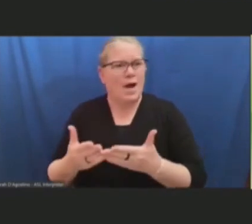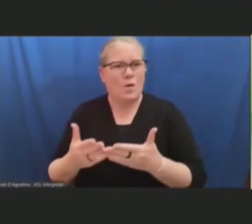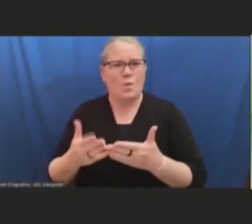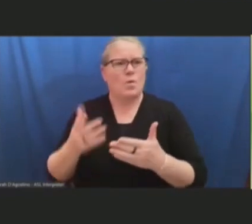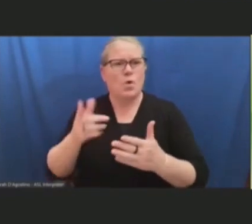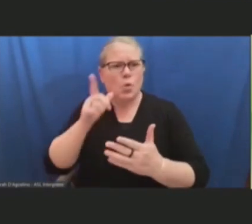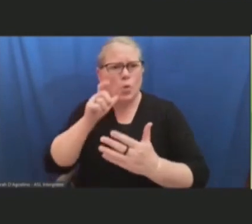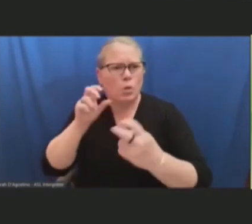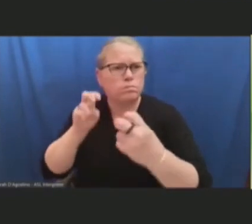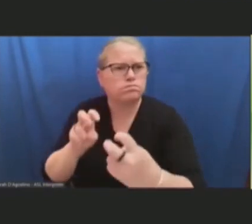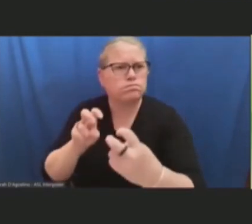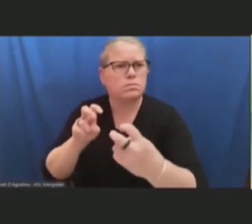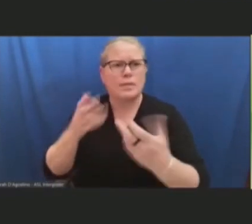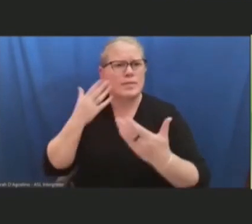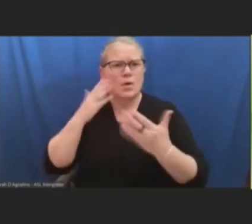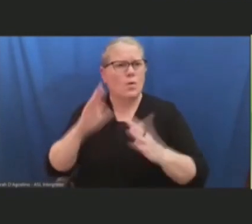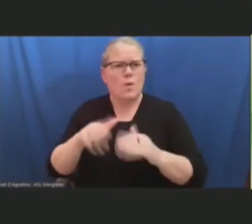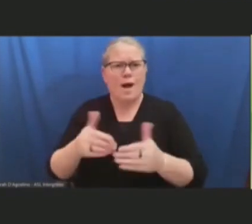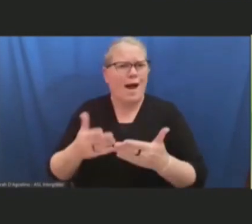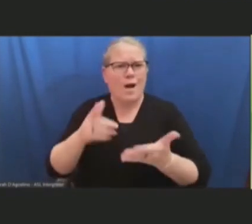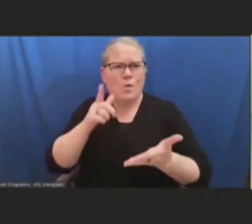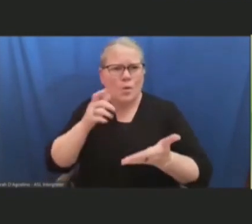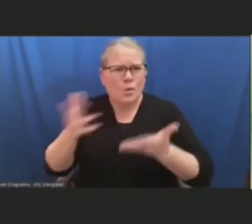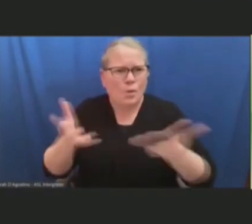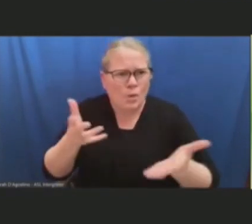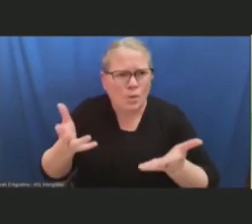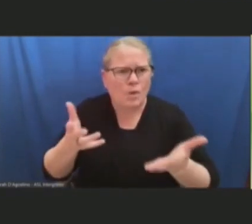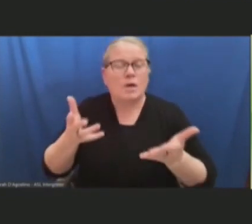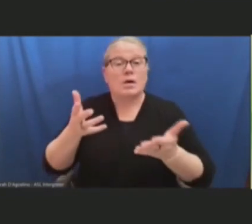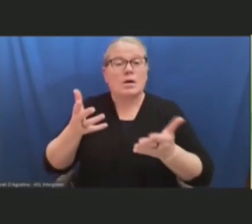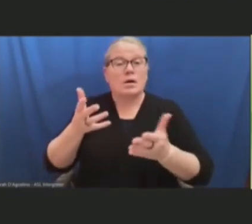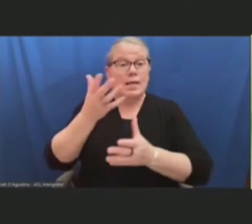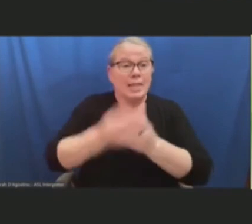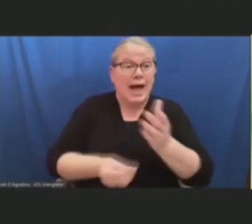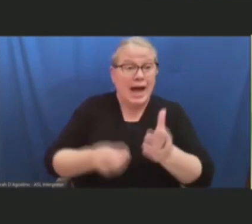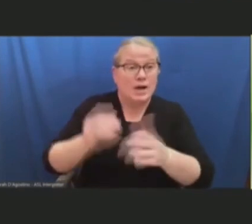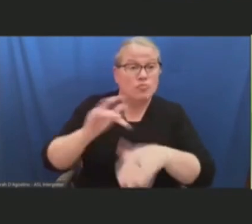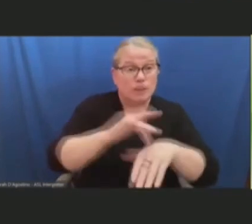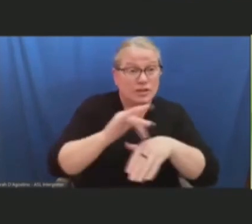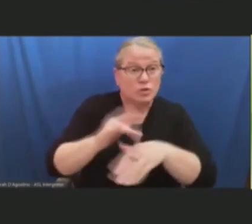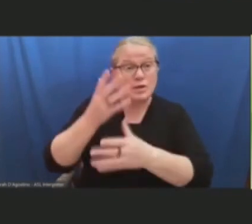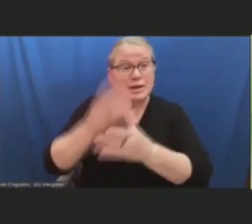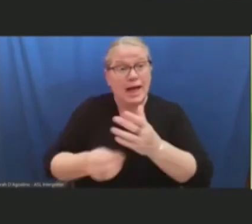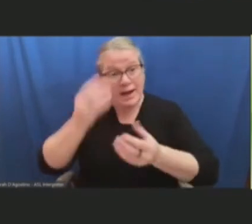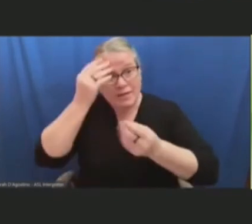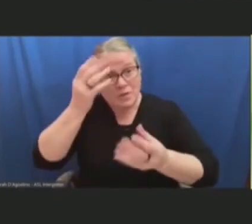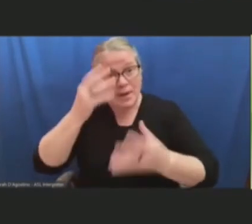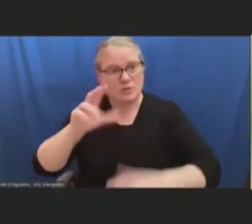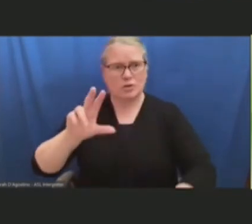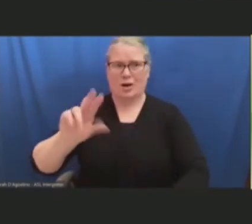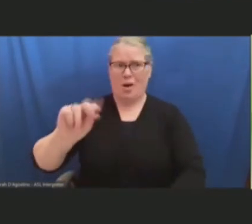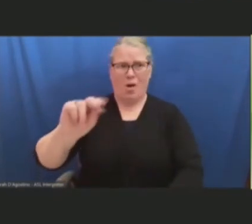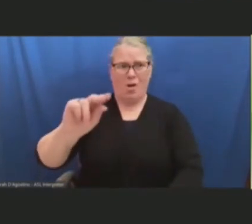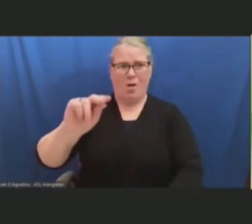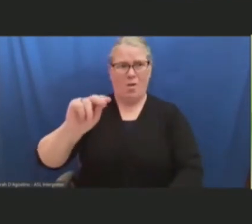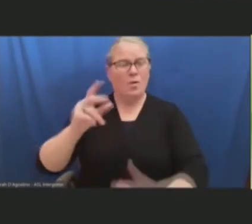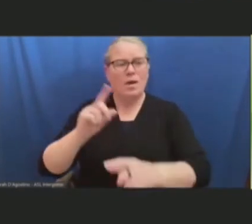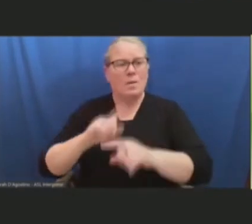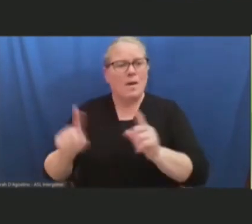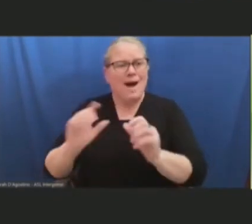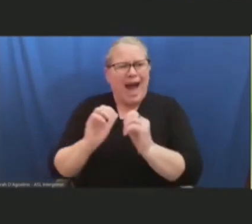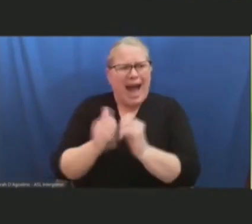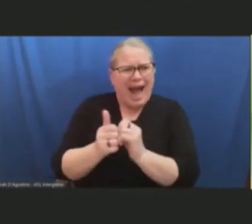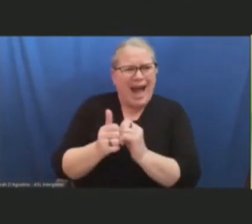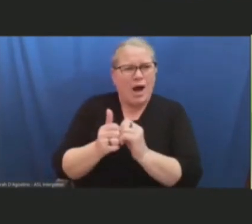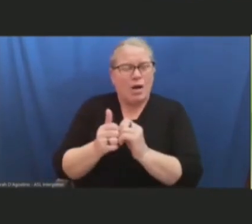with. And it's not a lack of resources and information in the state. It's really about the improper channel that we're using